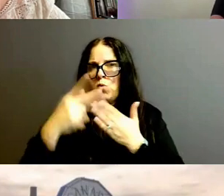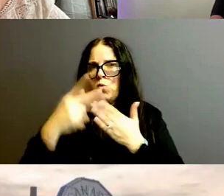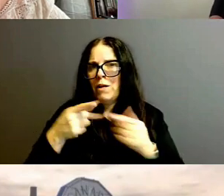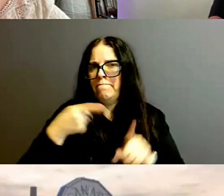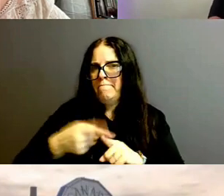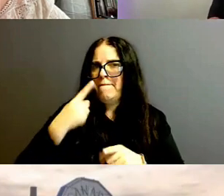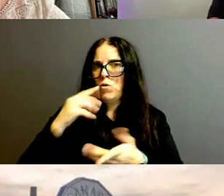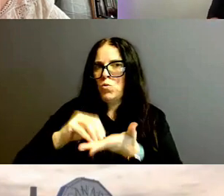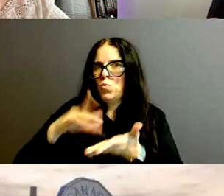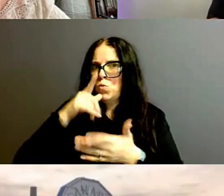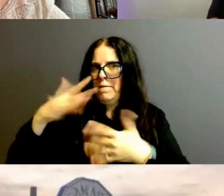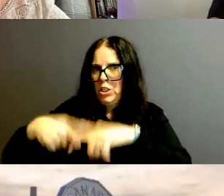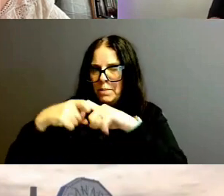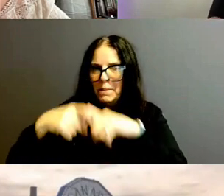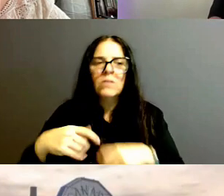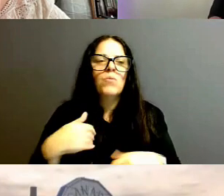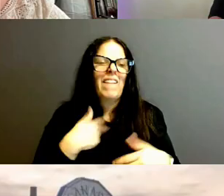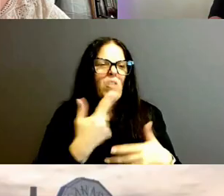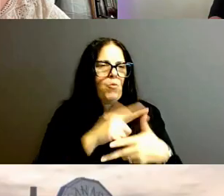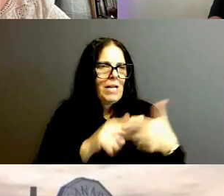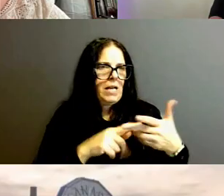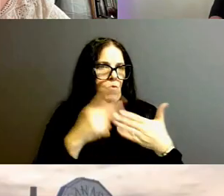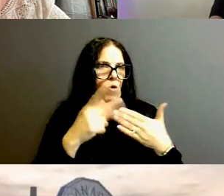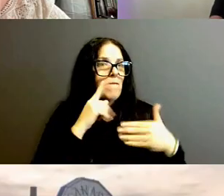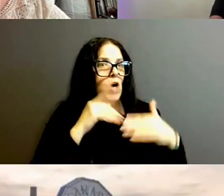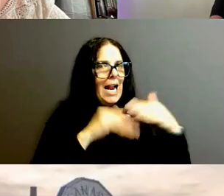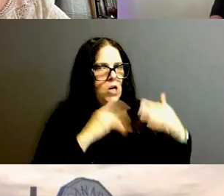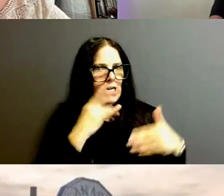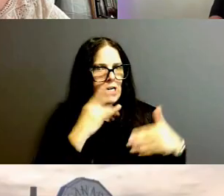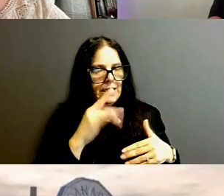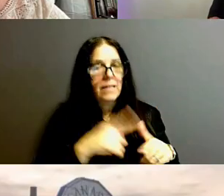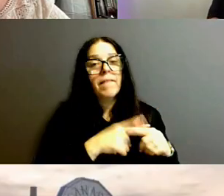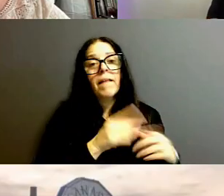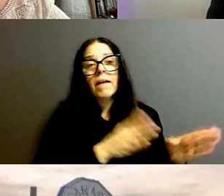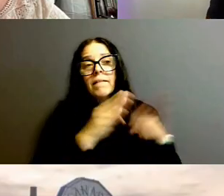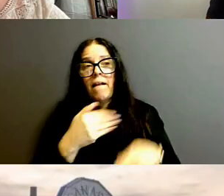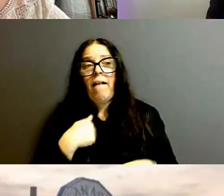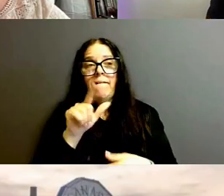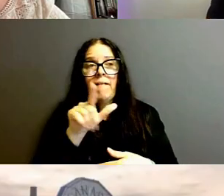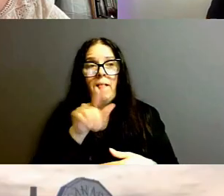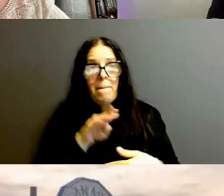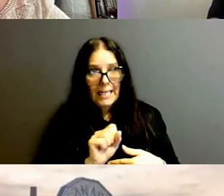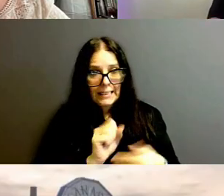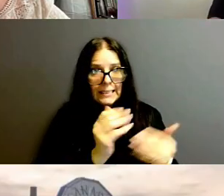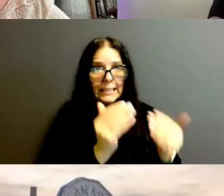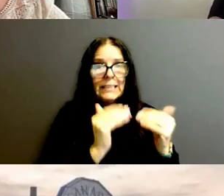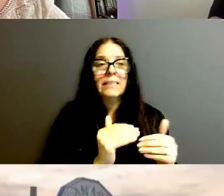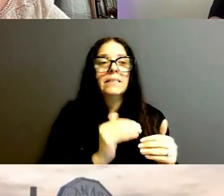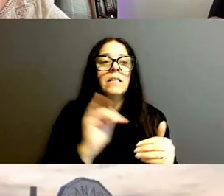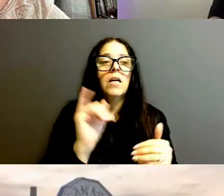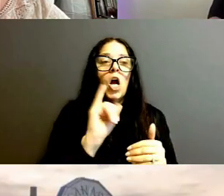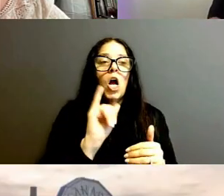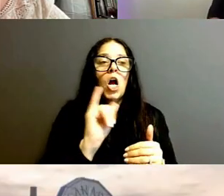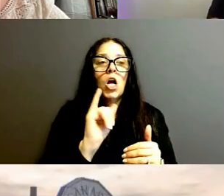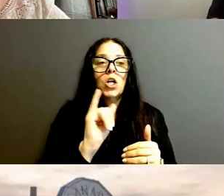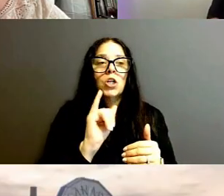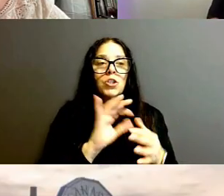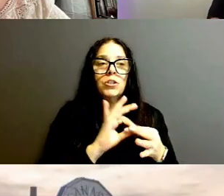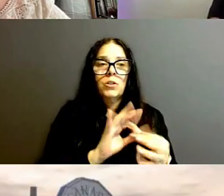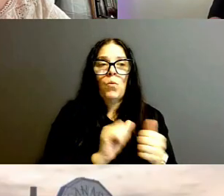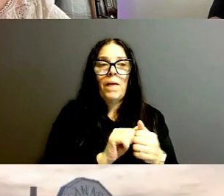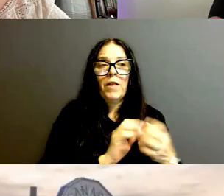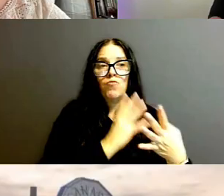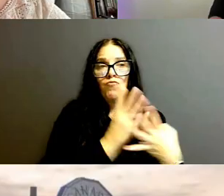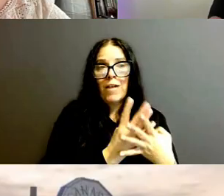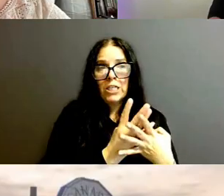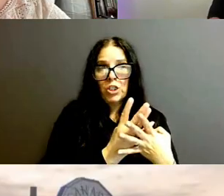So we offer 3 of the different programs, and then we offer literacy basic skills. We offer correctional literacy initiative, so that's